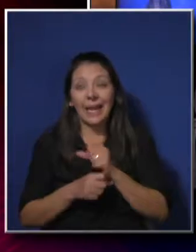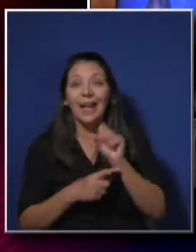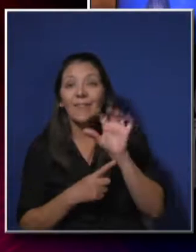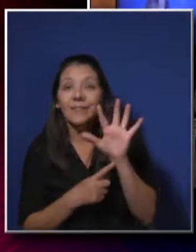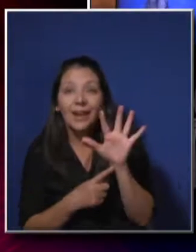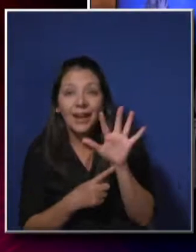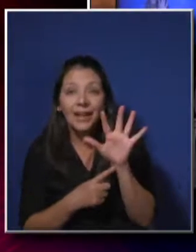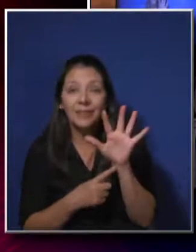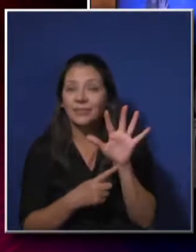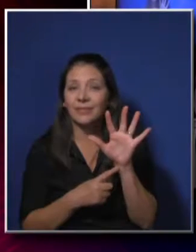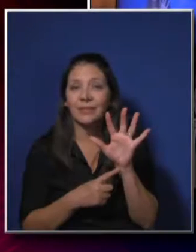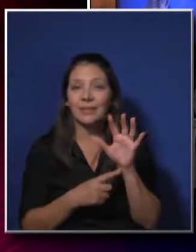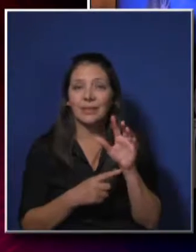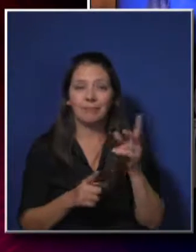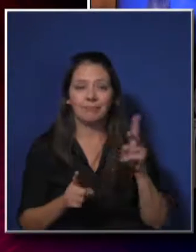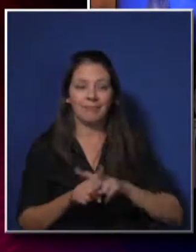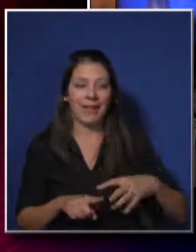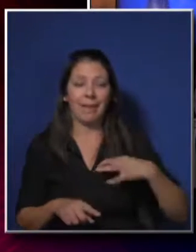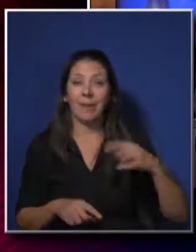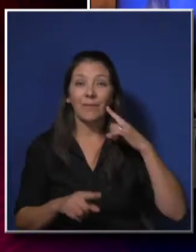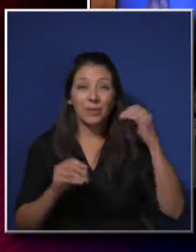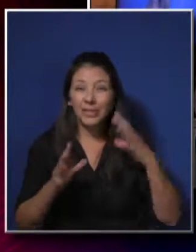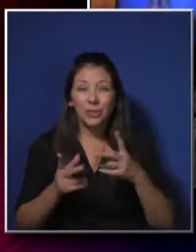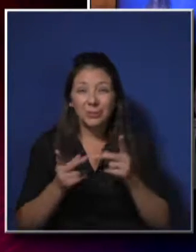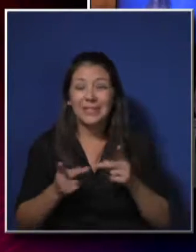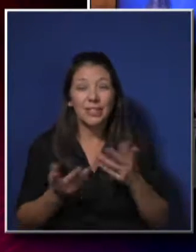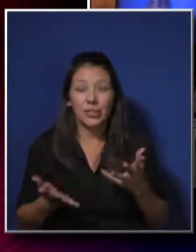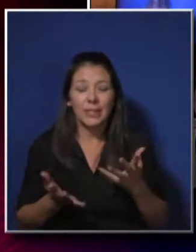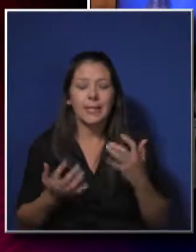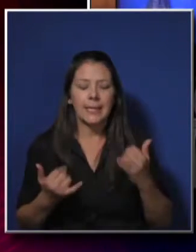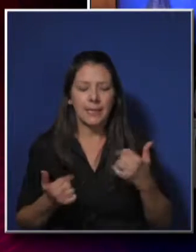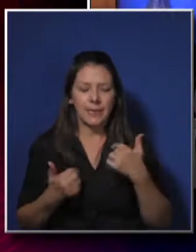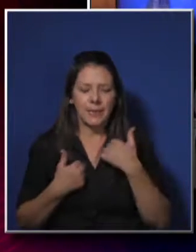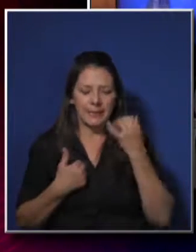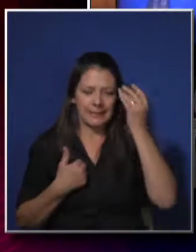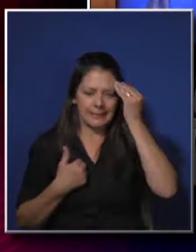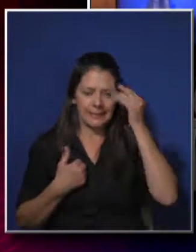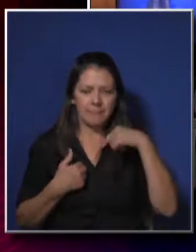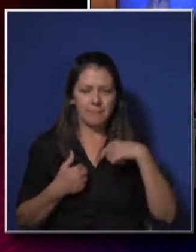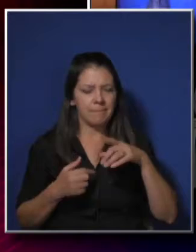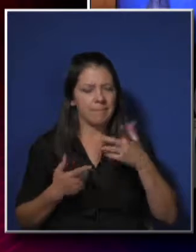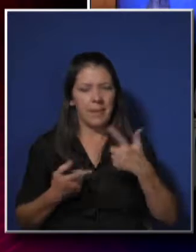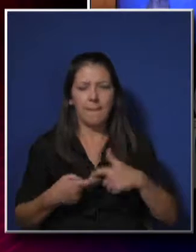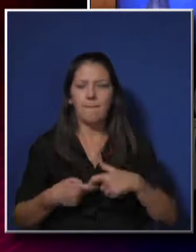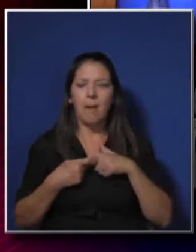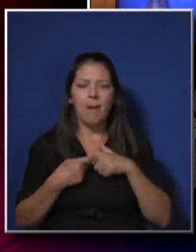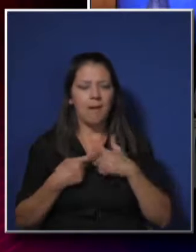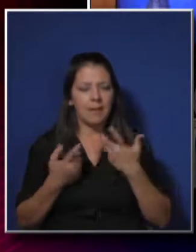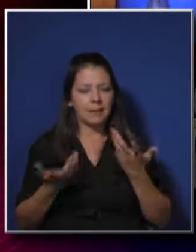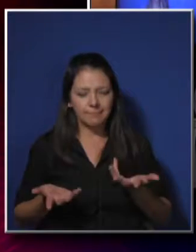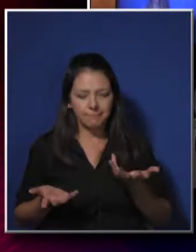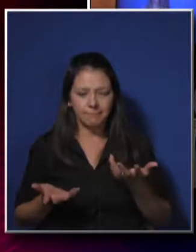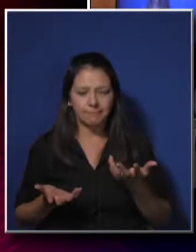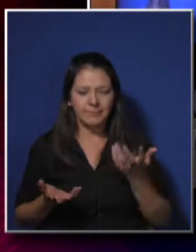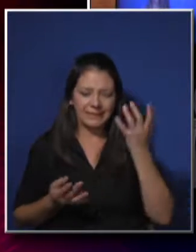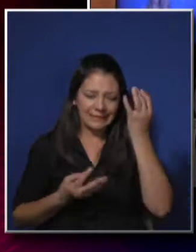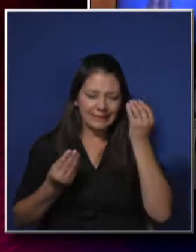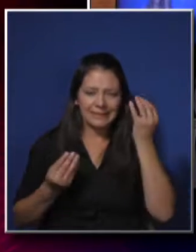sometimes. And I'm going to pause because it gives me pause every time I look at those numbers, and I've rolled them over multiple